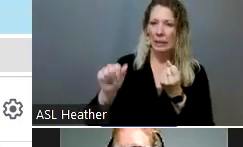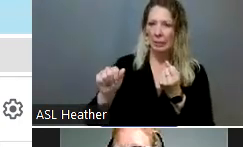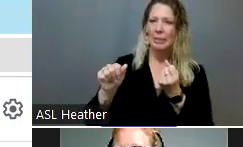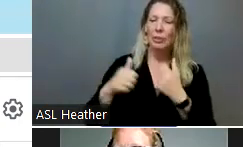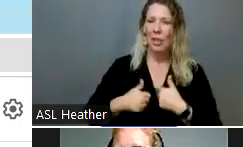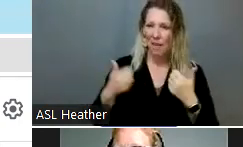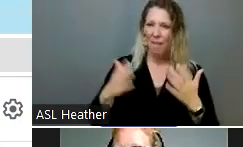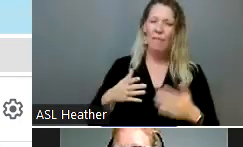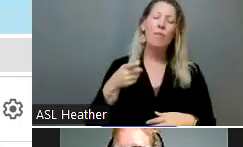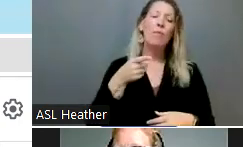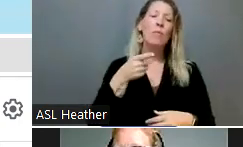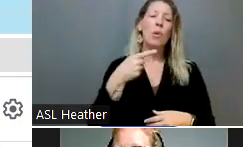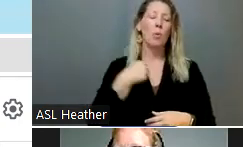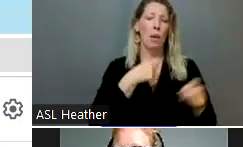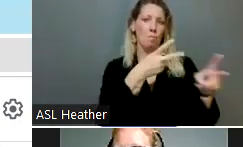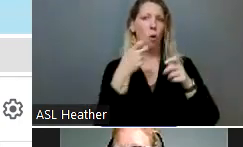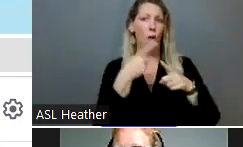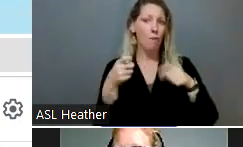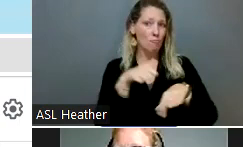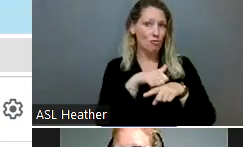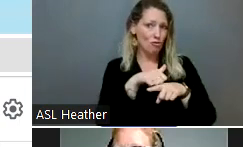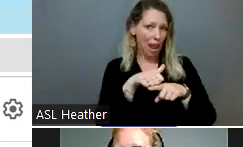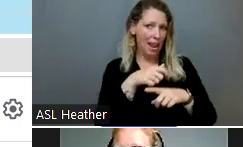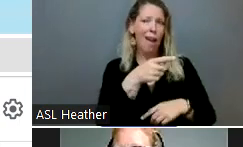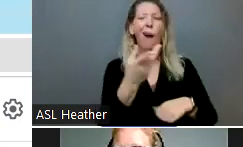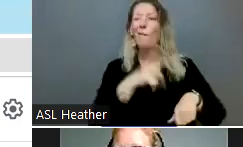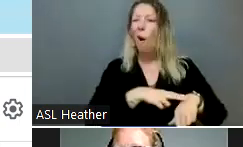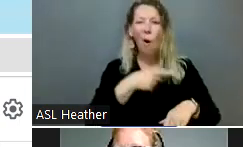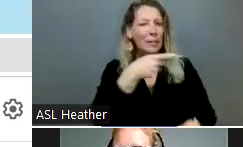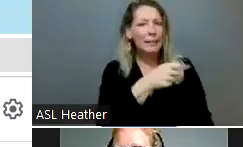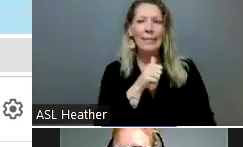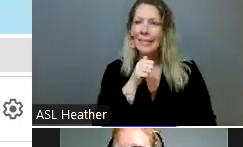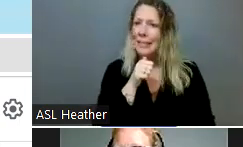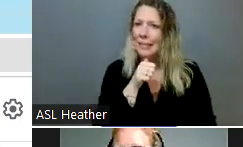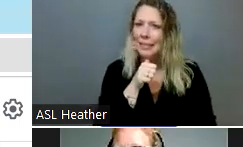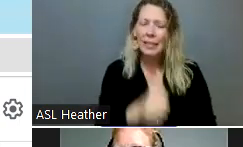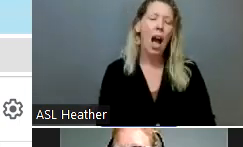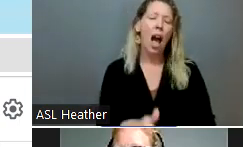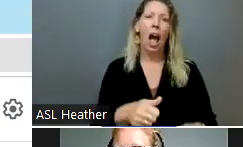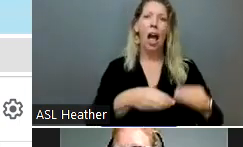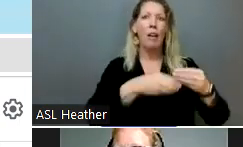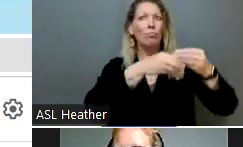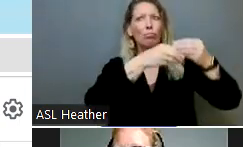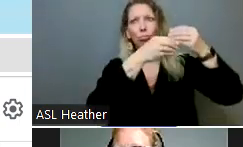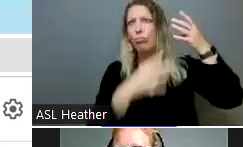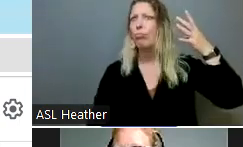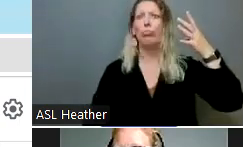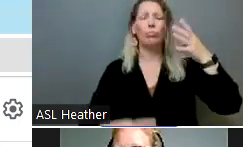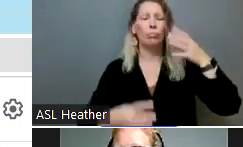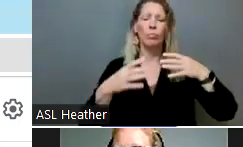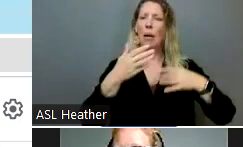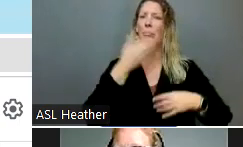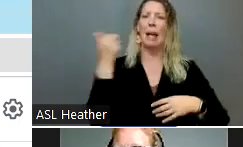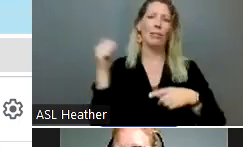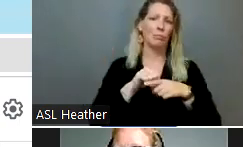did, and this, of course, is not an extensive list of best